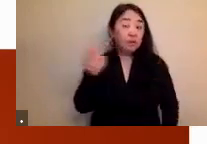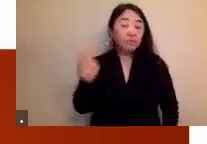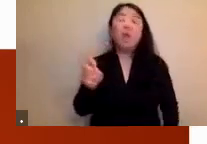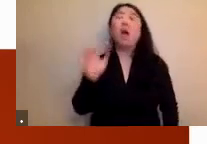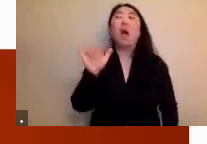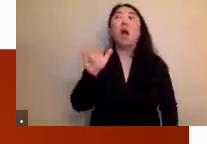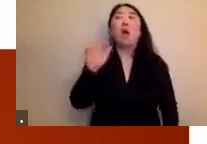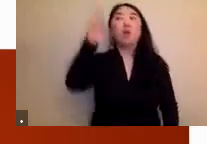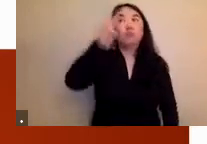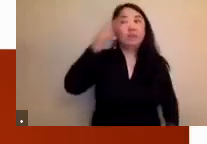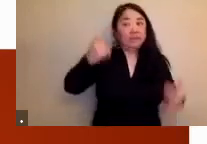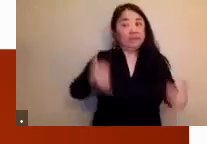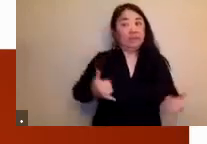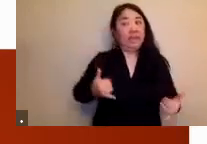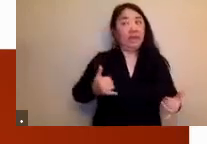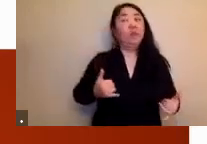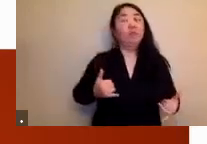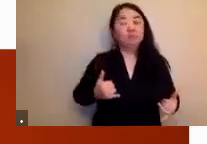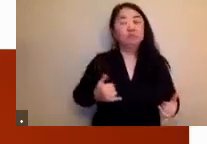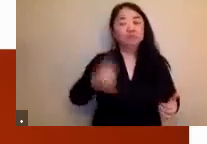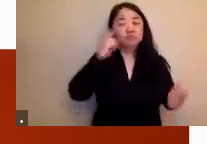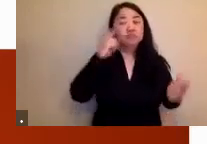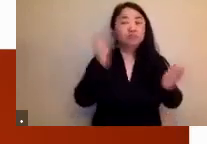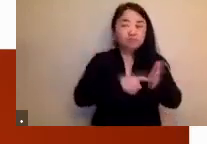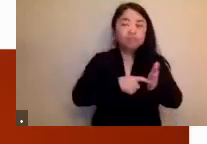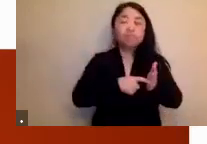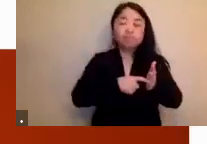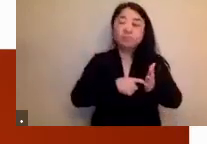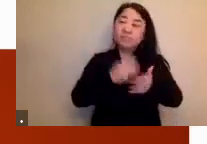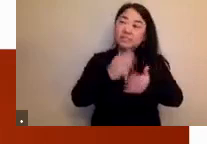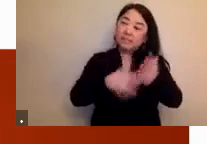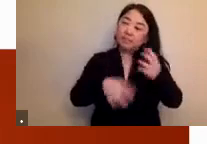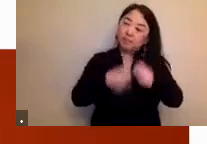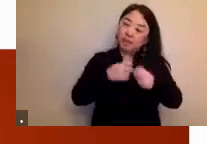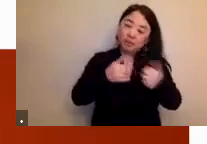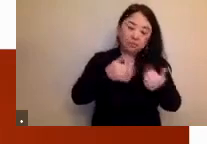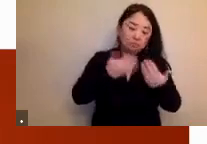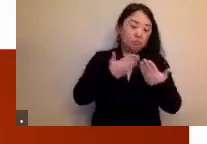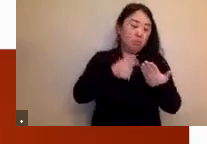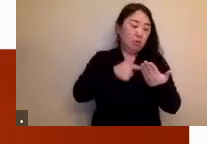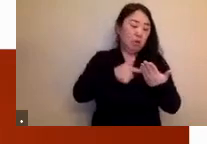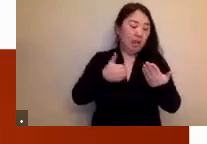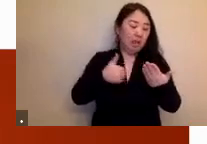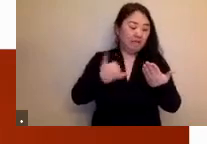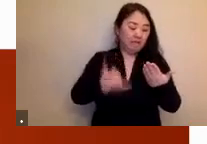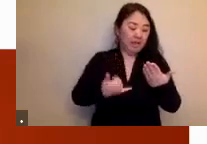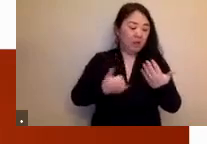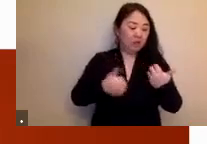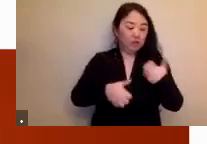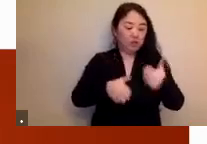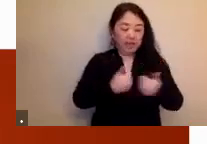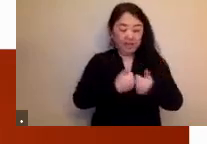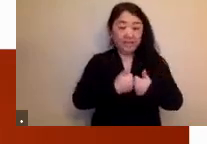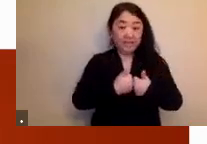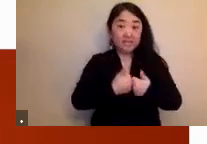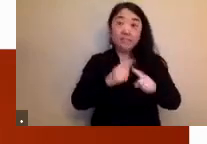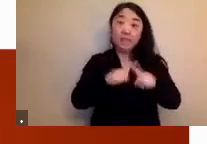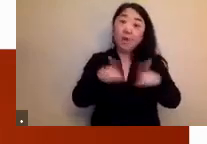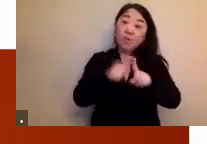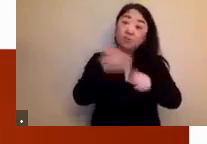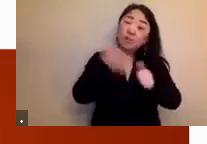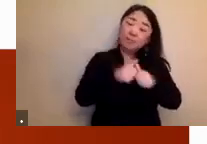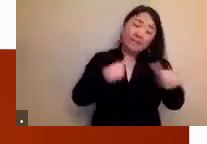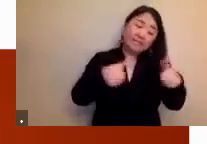realized, and we recognize that these are some of the problems that we are going to, the challenges and then opportunities in